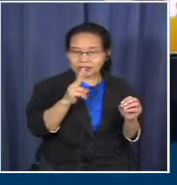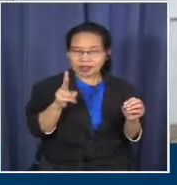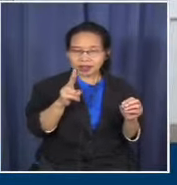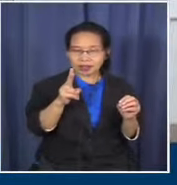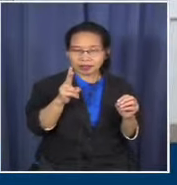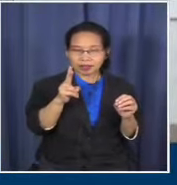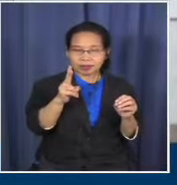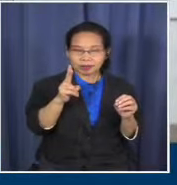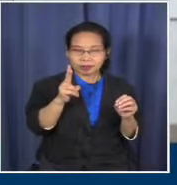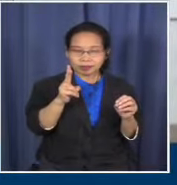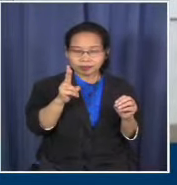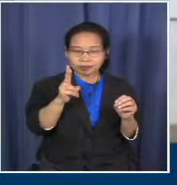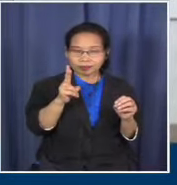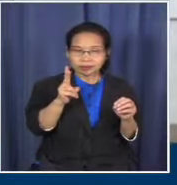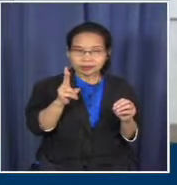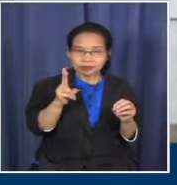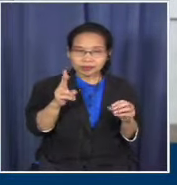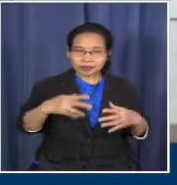true,